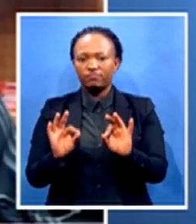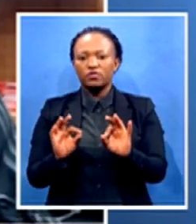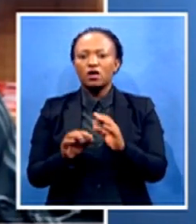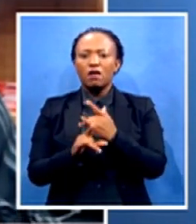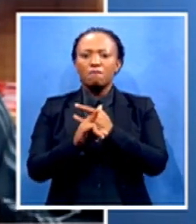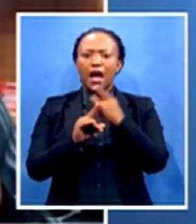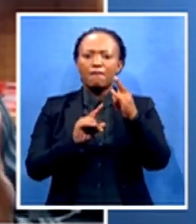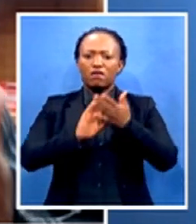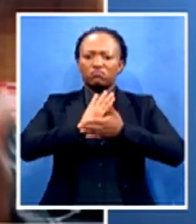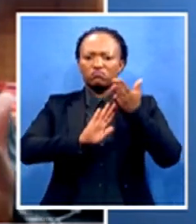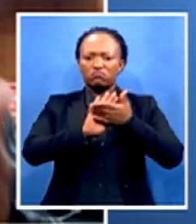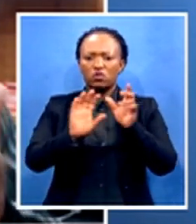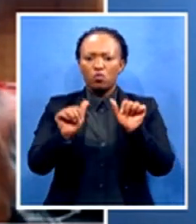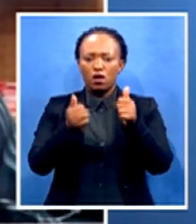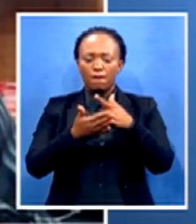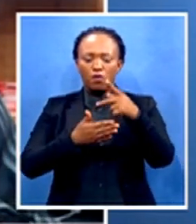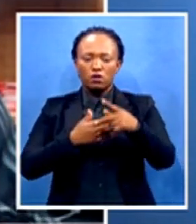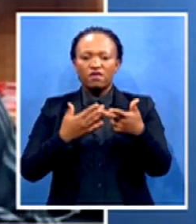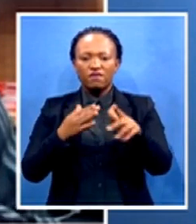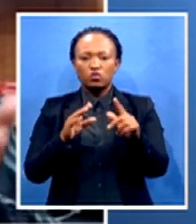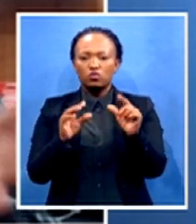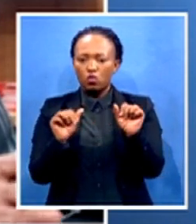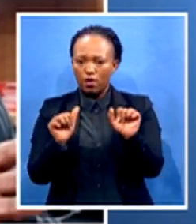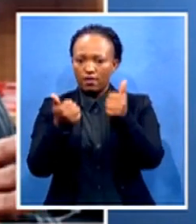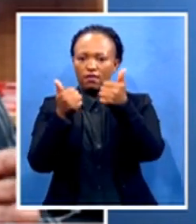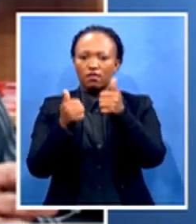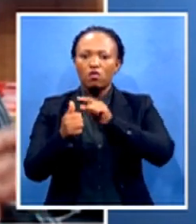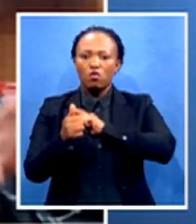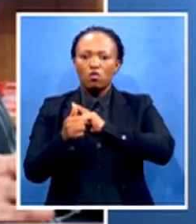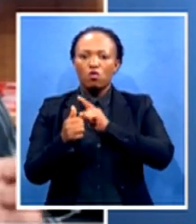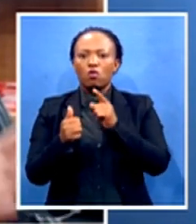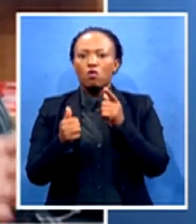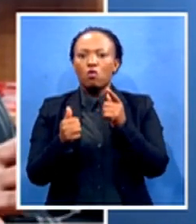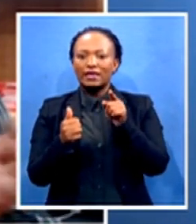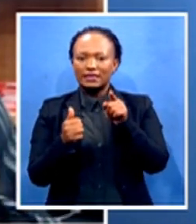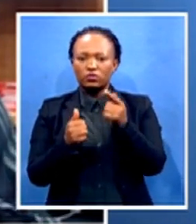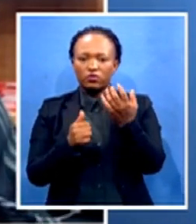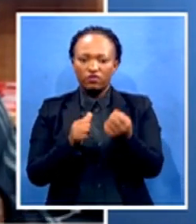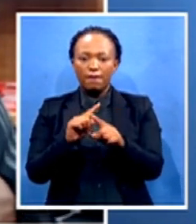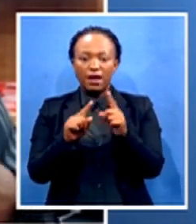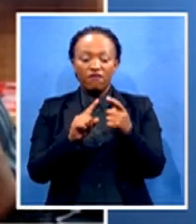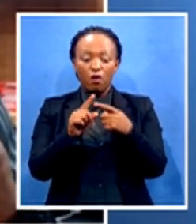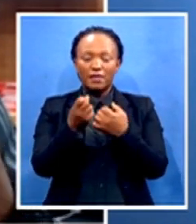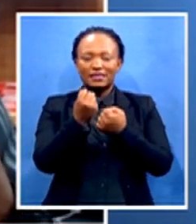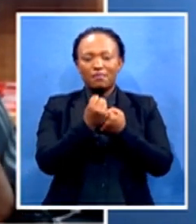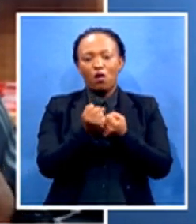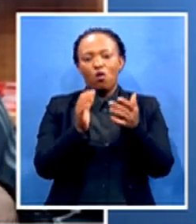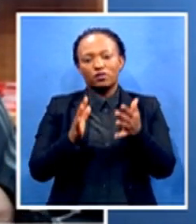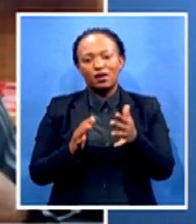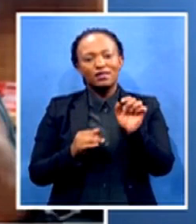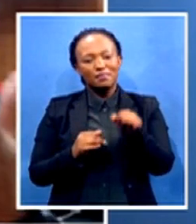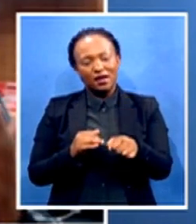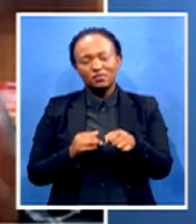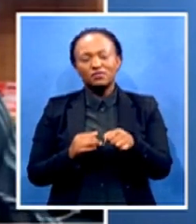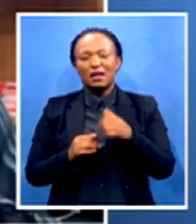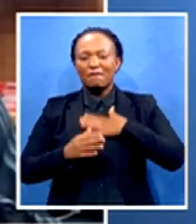we undertook at the cost of 100 million rands, which we don't have. But for the supporters, understand their impatience, because without supporters, the game